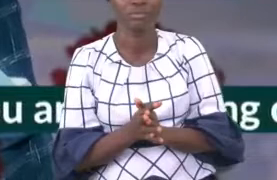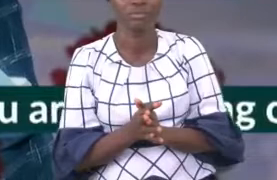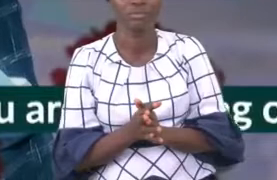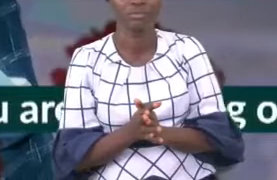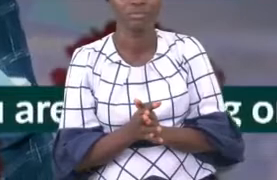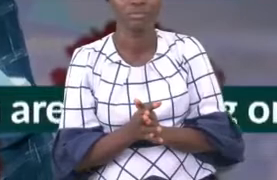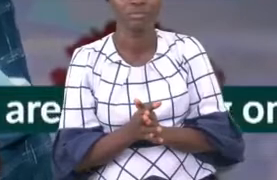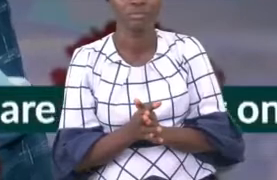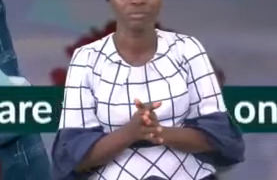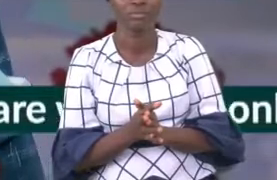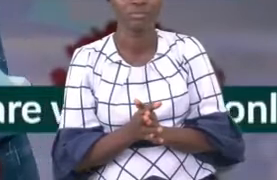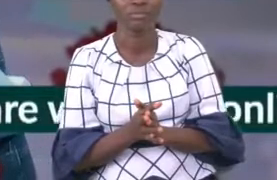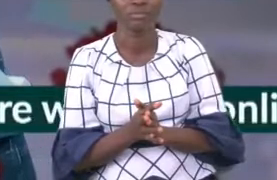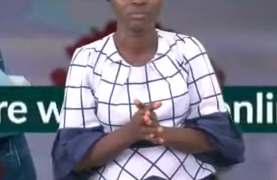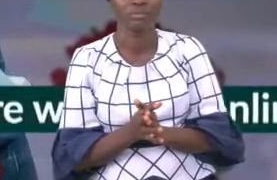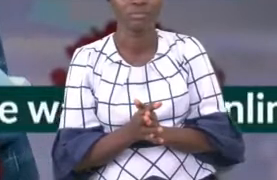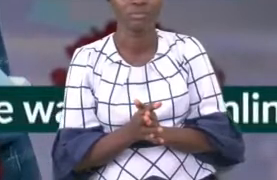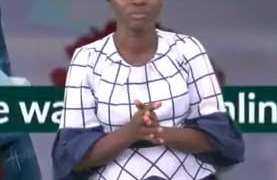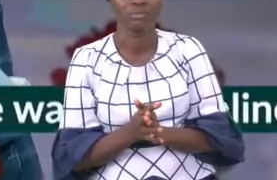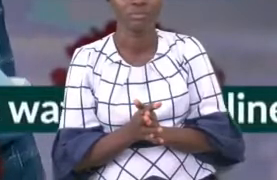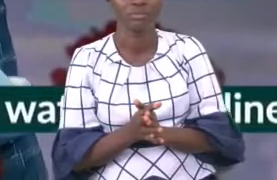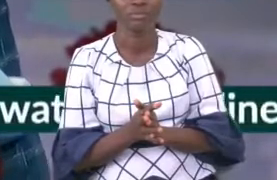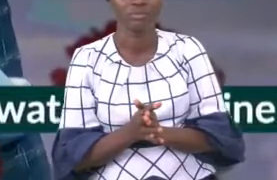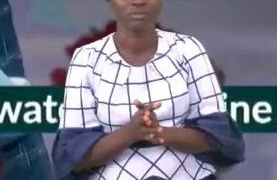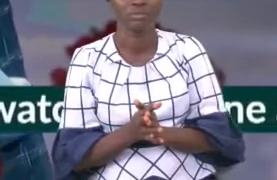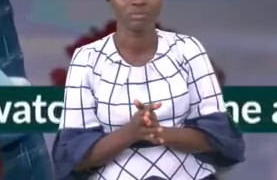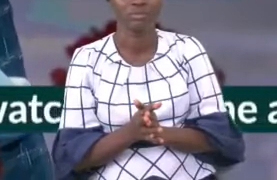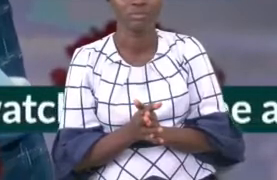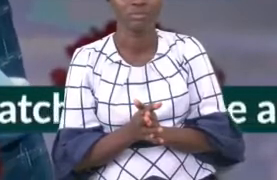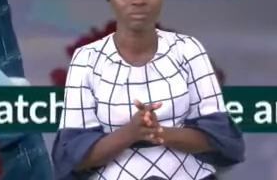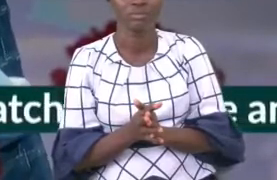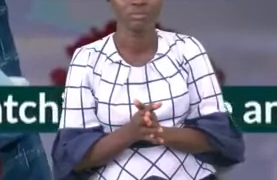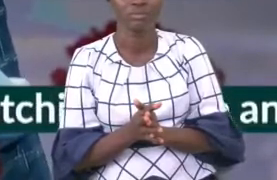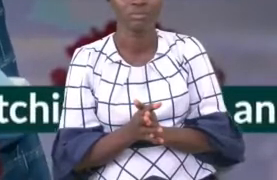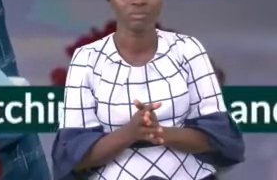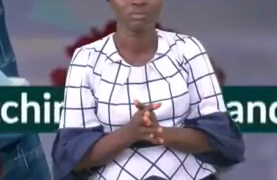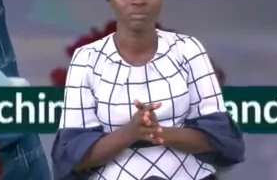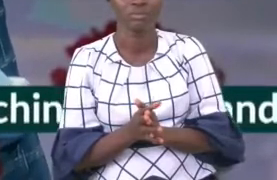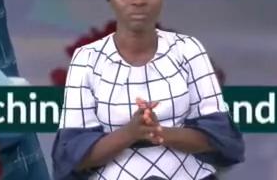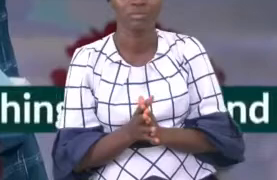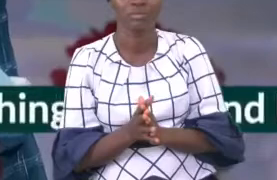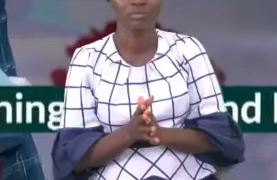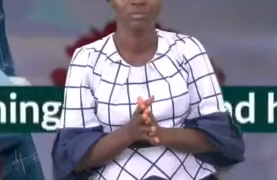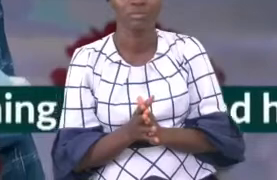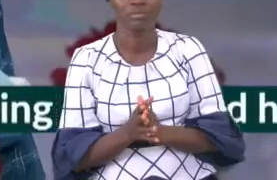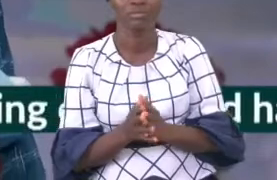In the language class, please check up. Take all the details.